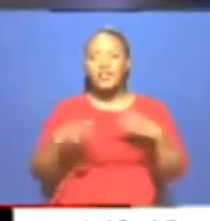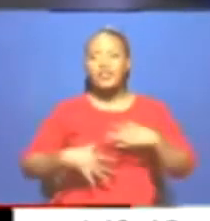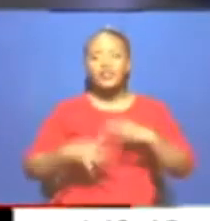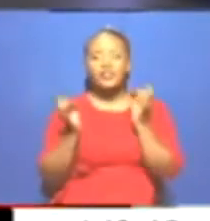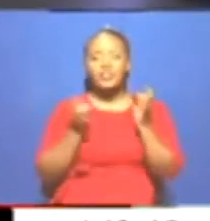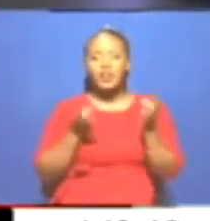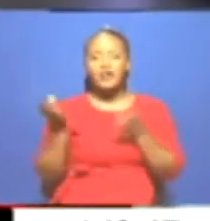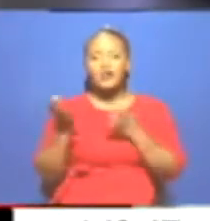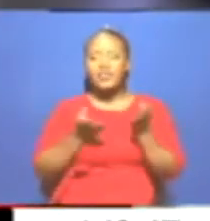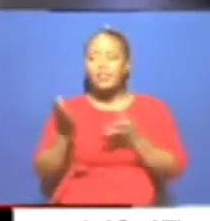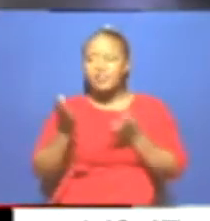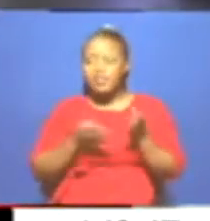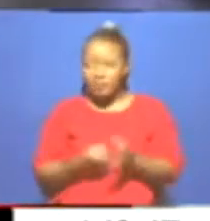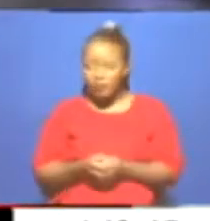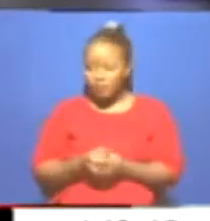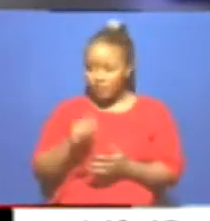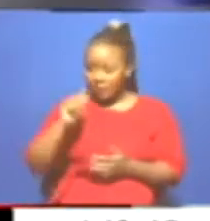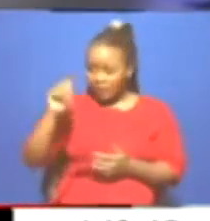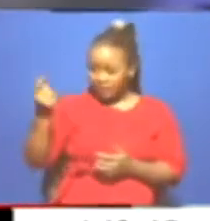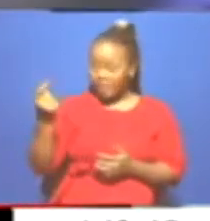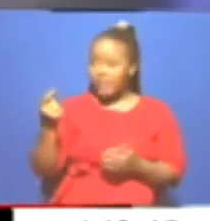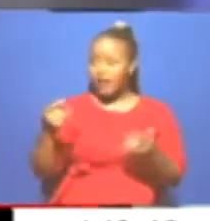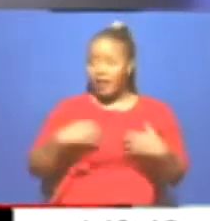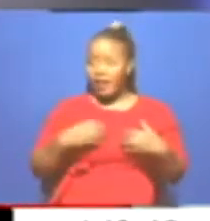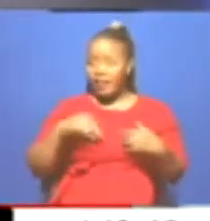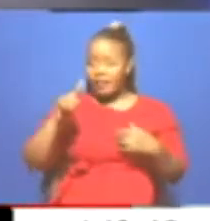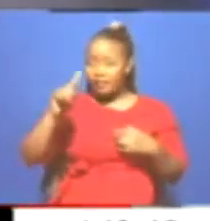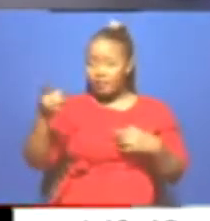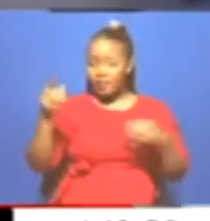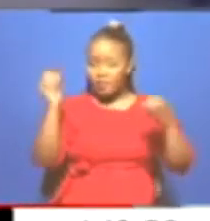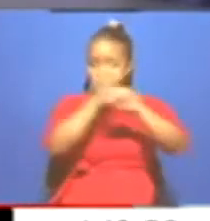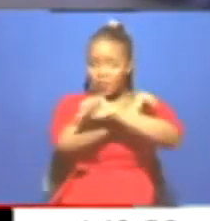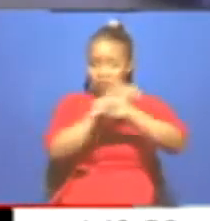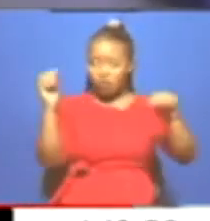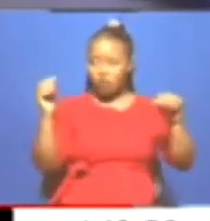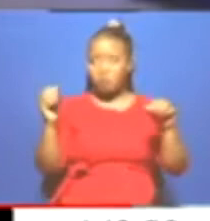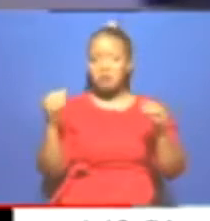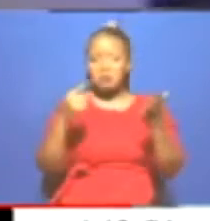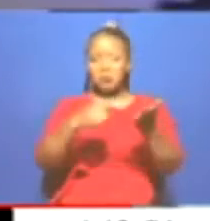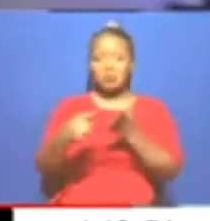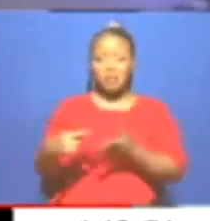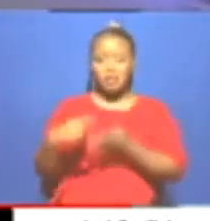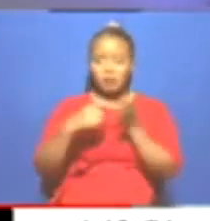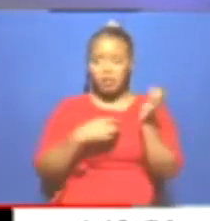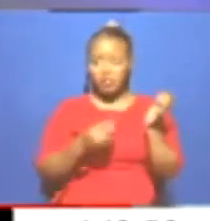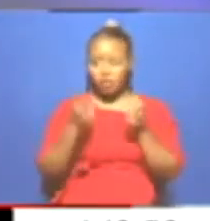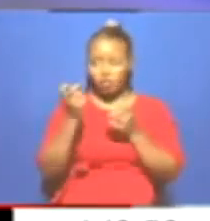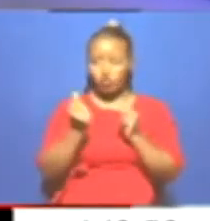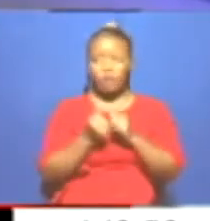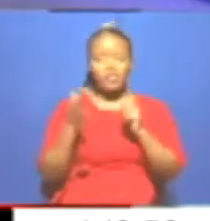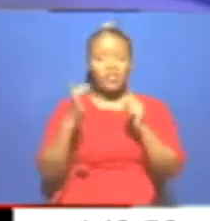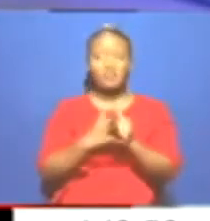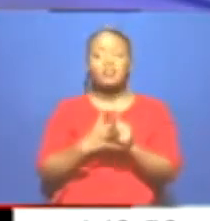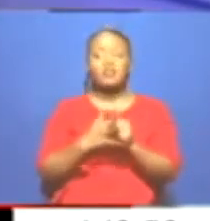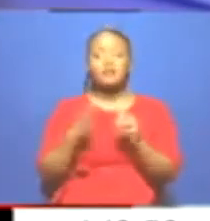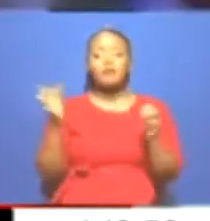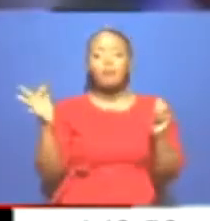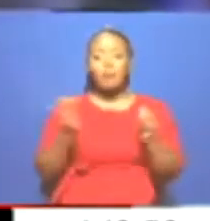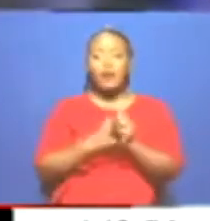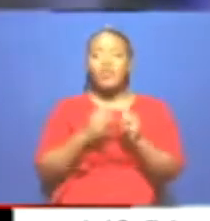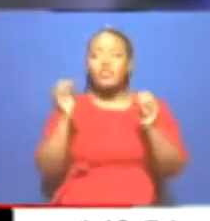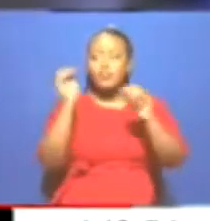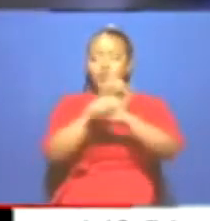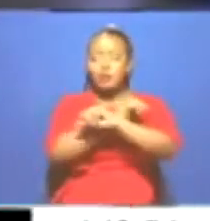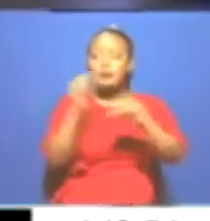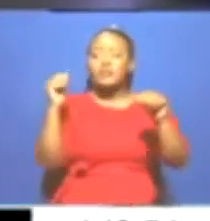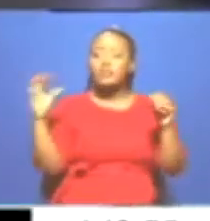had its first televised presidential debate in 2013, which saw eight presidential candidates engage each other and the